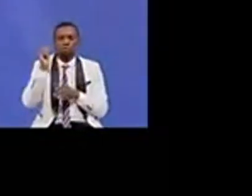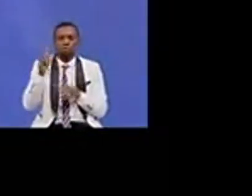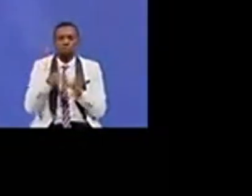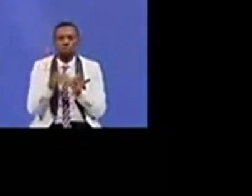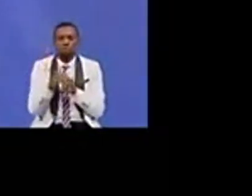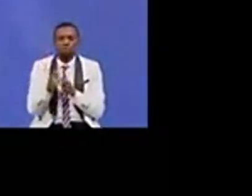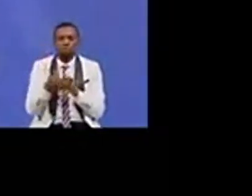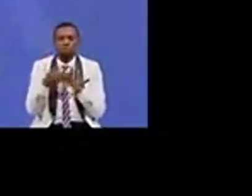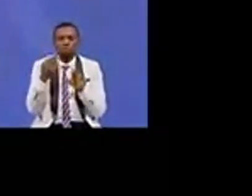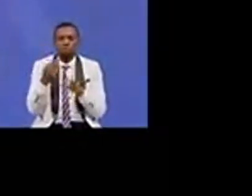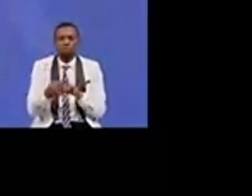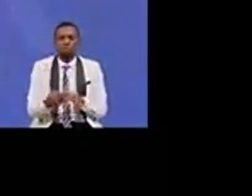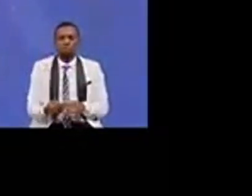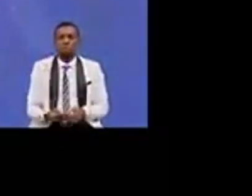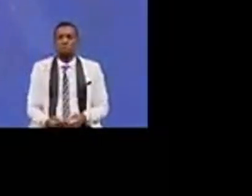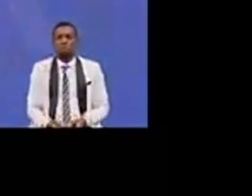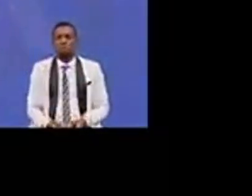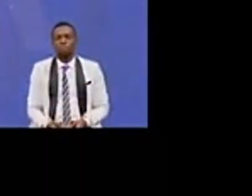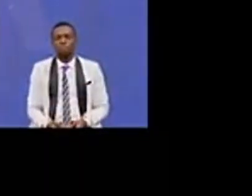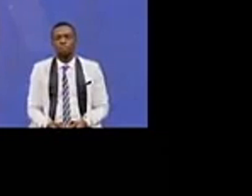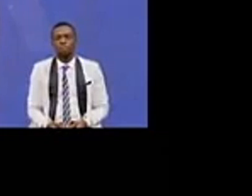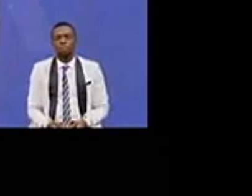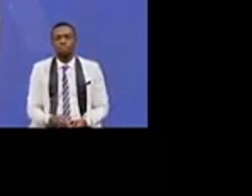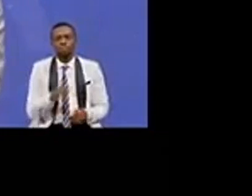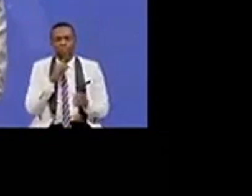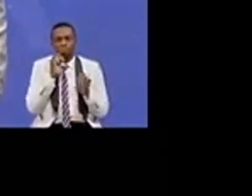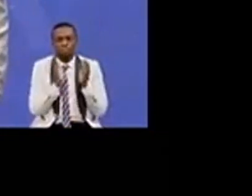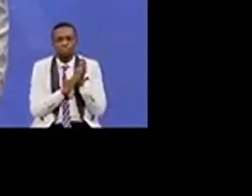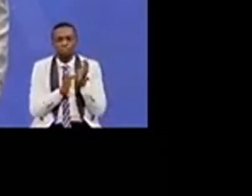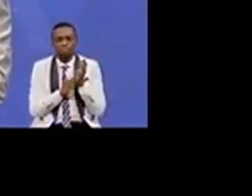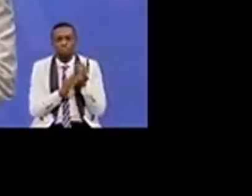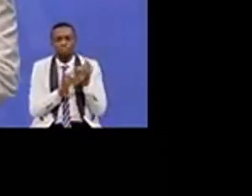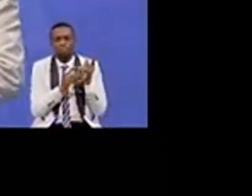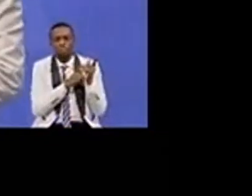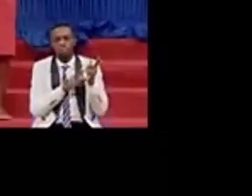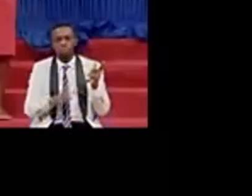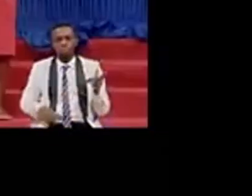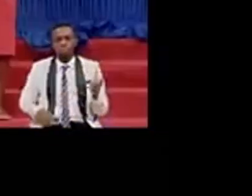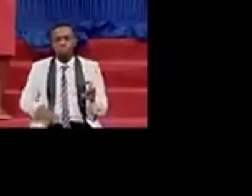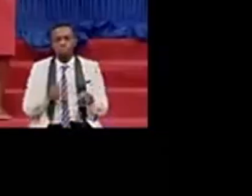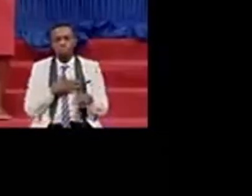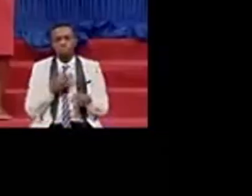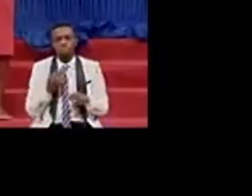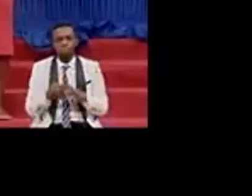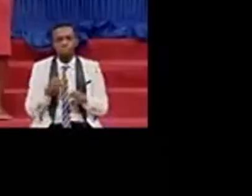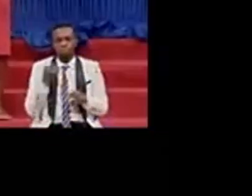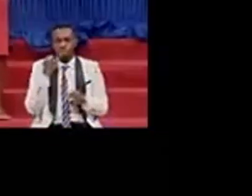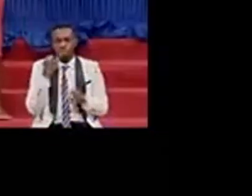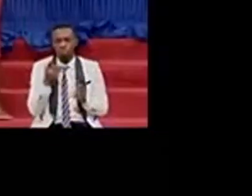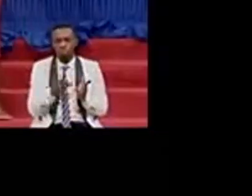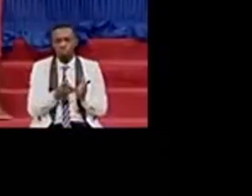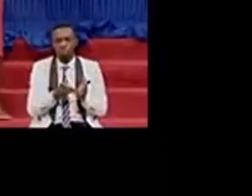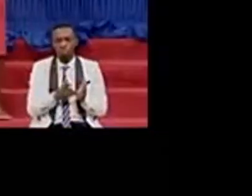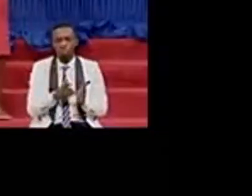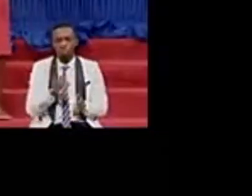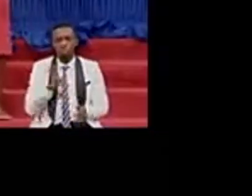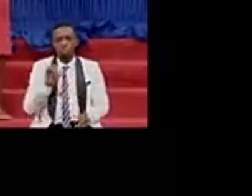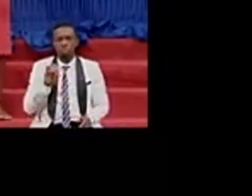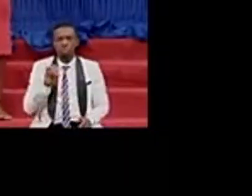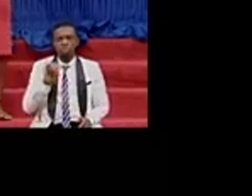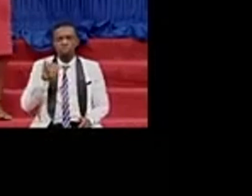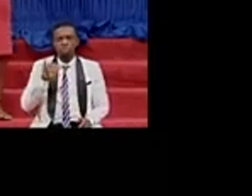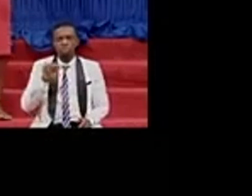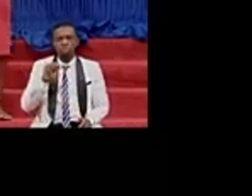The first person. Praise the Lord. My name is Dr. Oyewusi